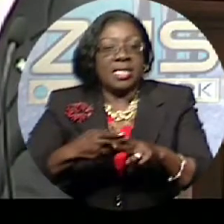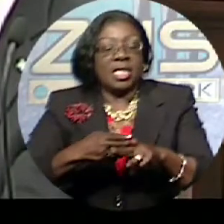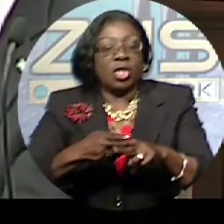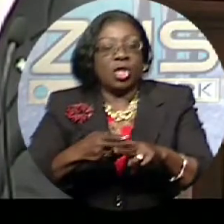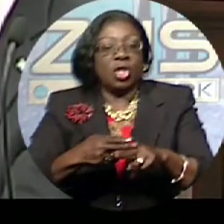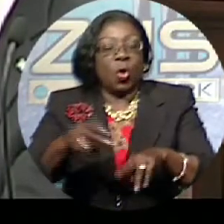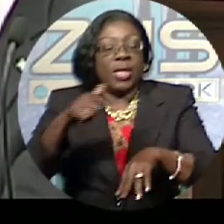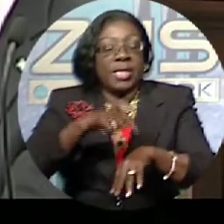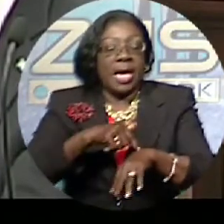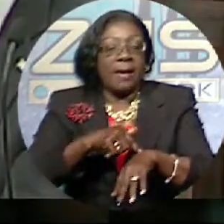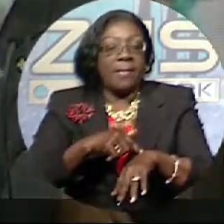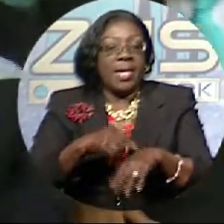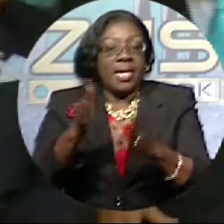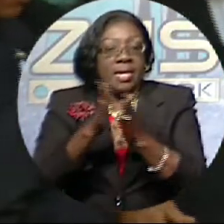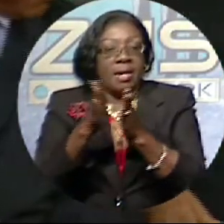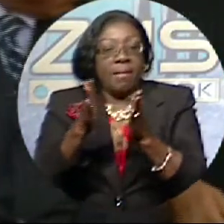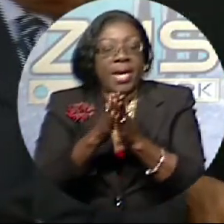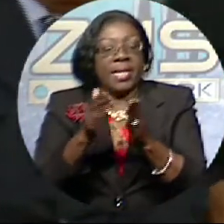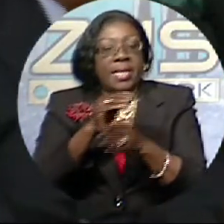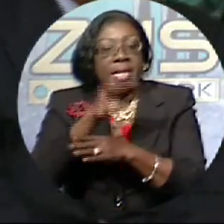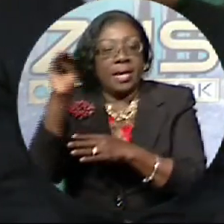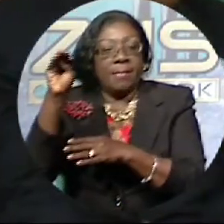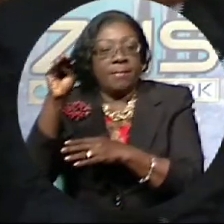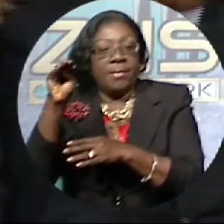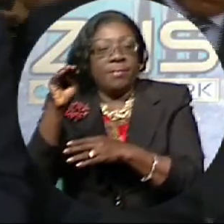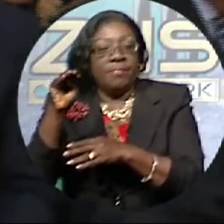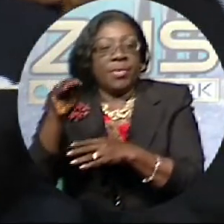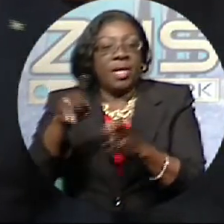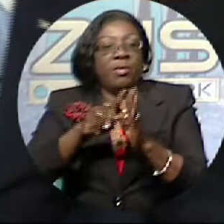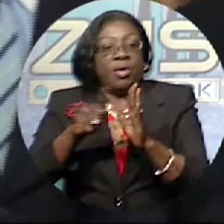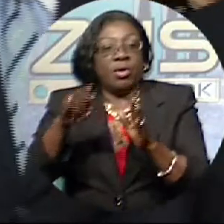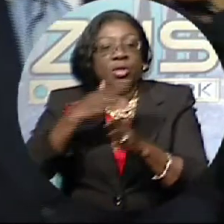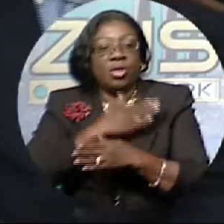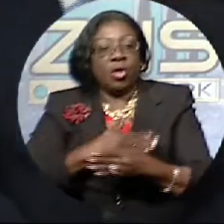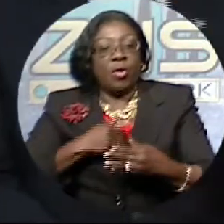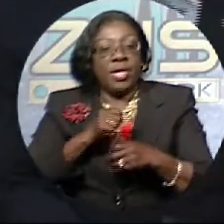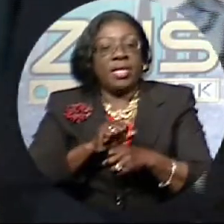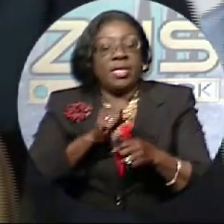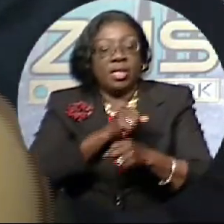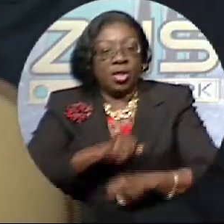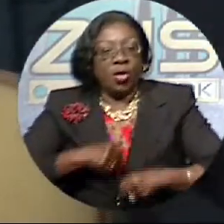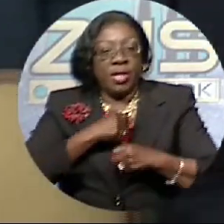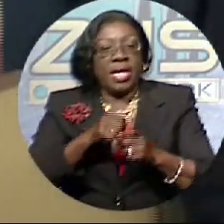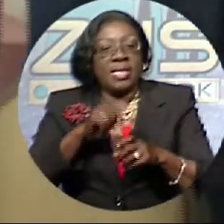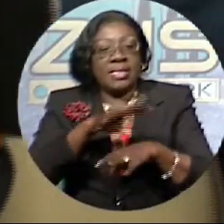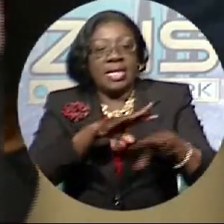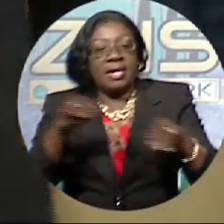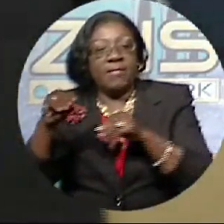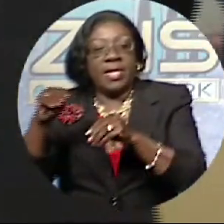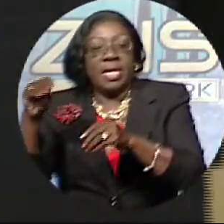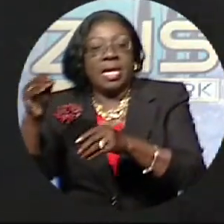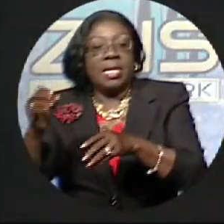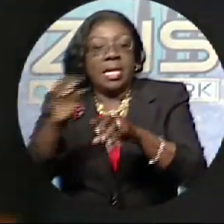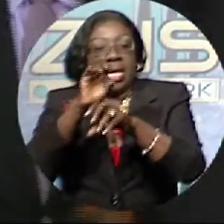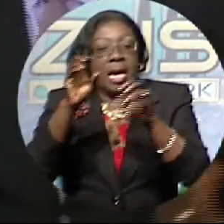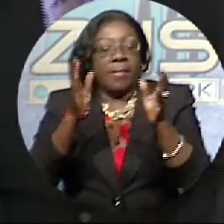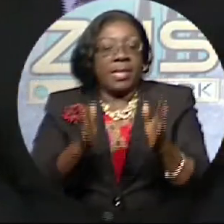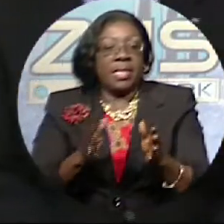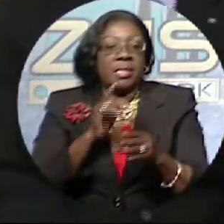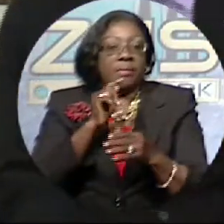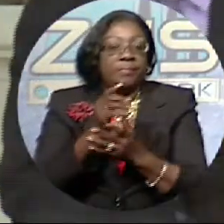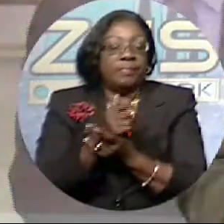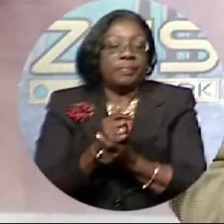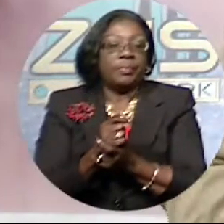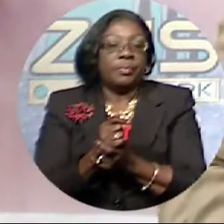for that he commends him wholeheartedly. Mr. Christie regrets losing Pinder in the cabinet, but understands the opportunity that he has been presented with is a